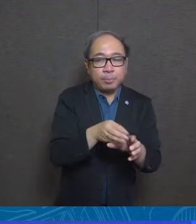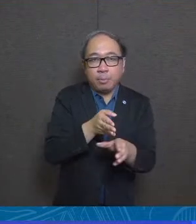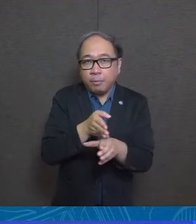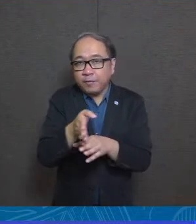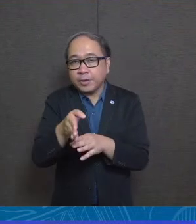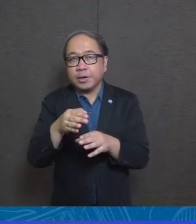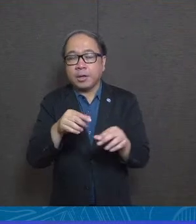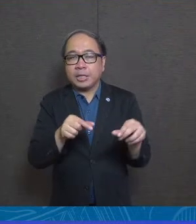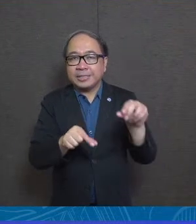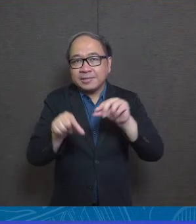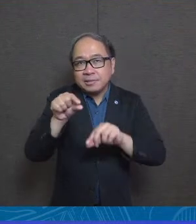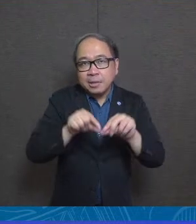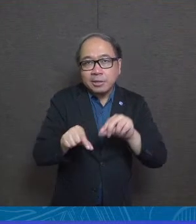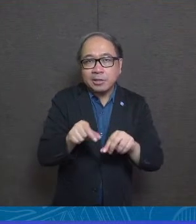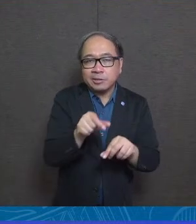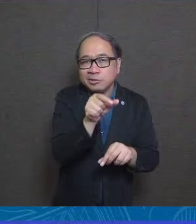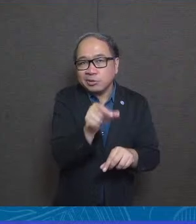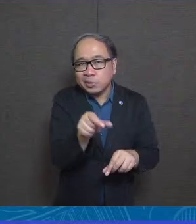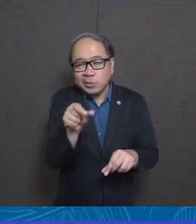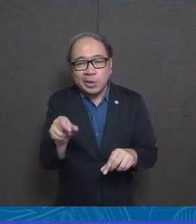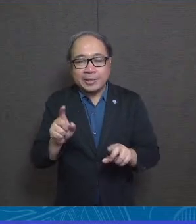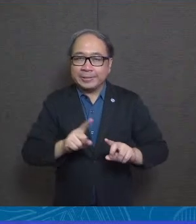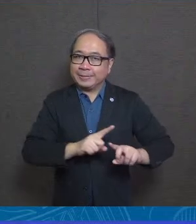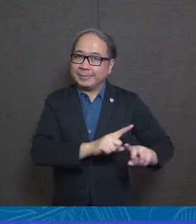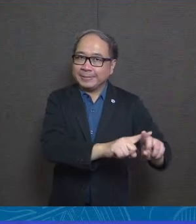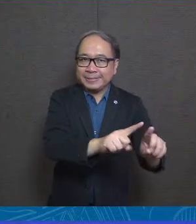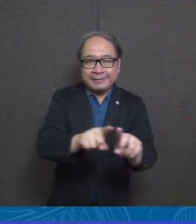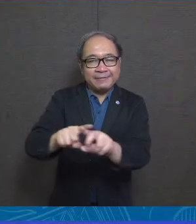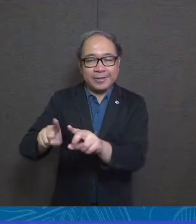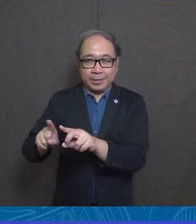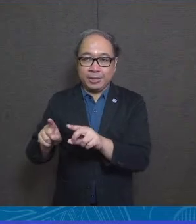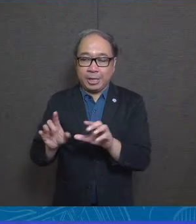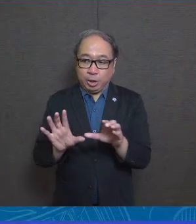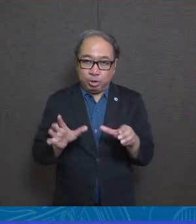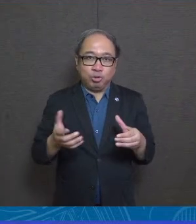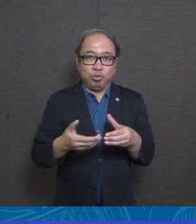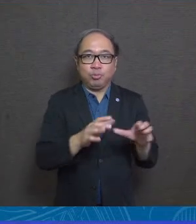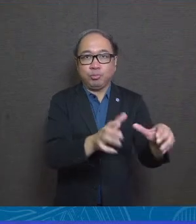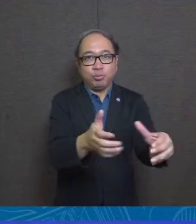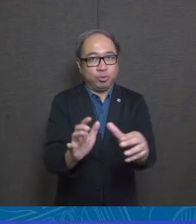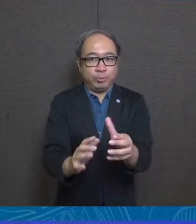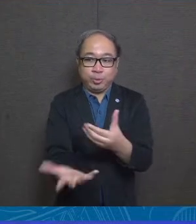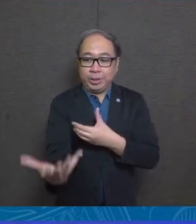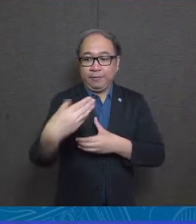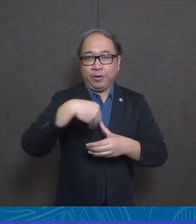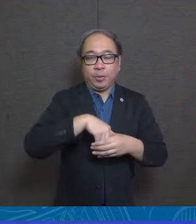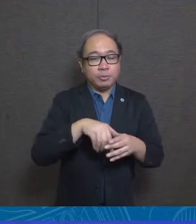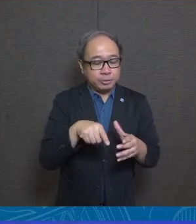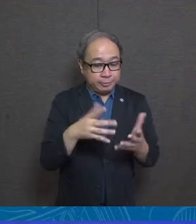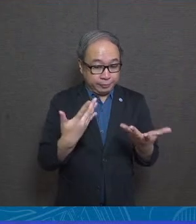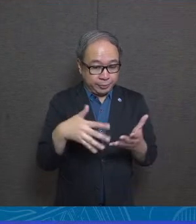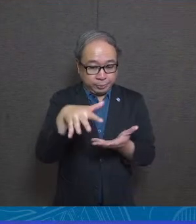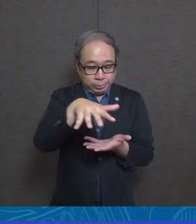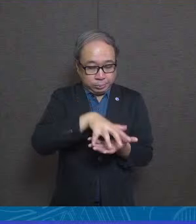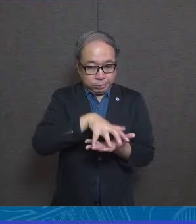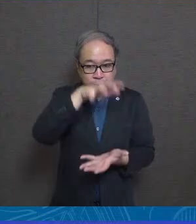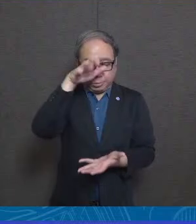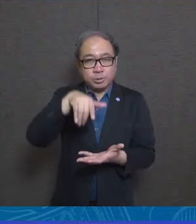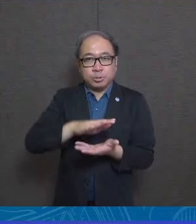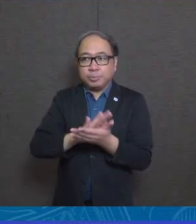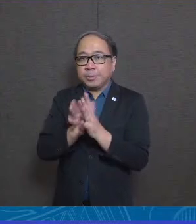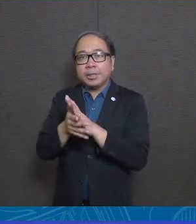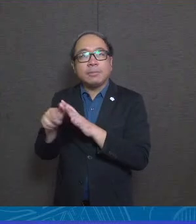scientists, different knowledge systems to develop these frameworks. I will